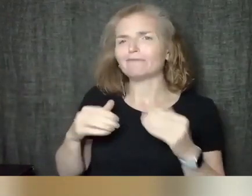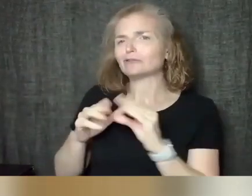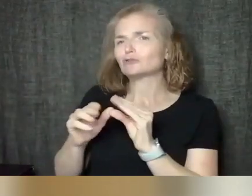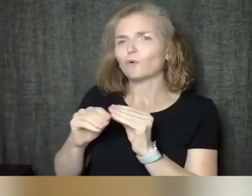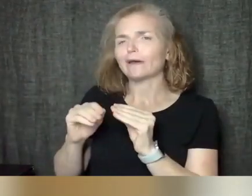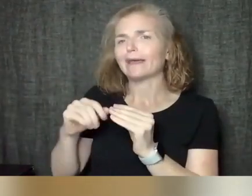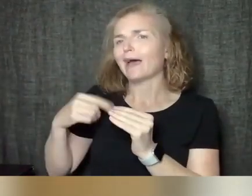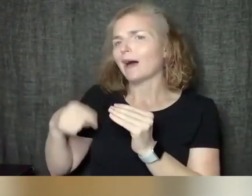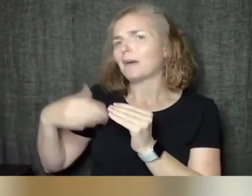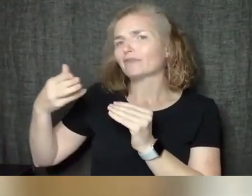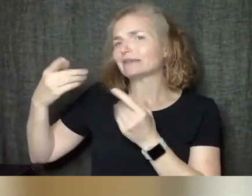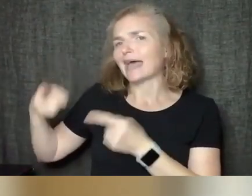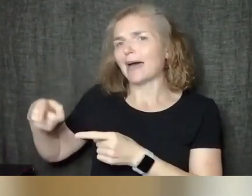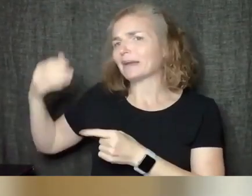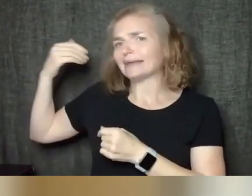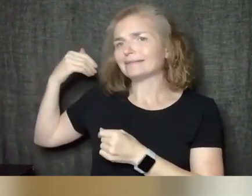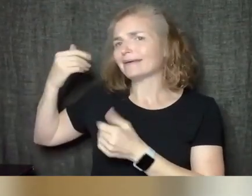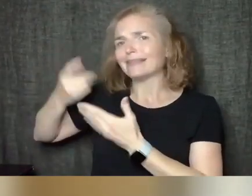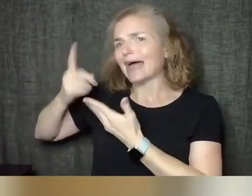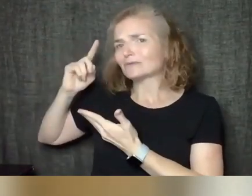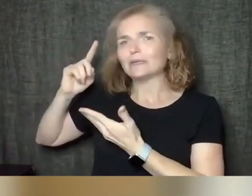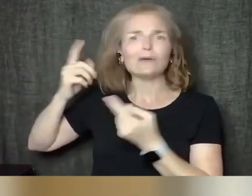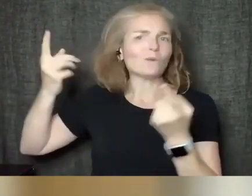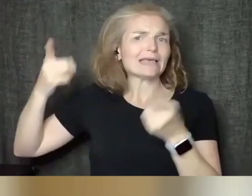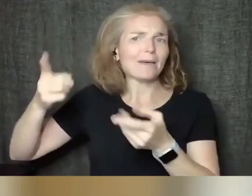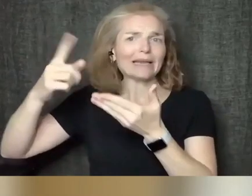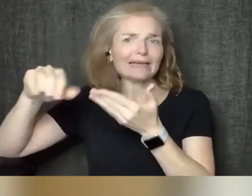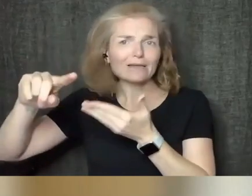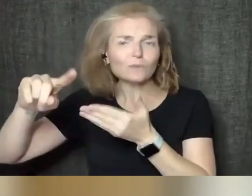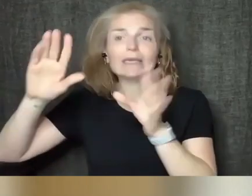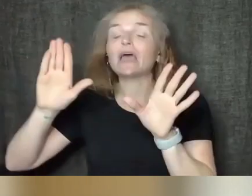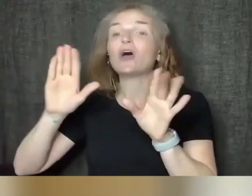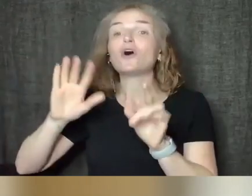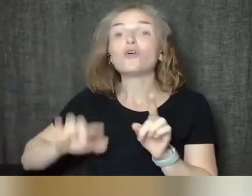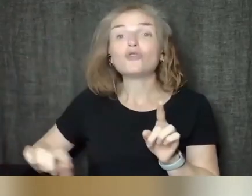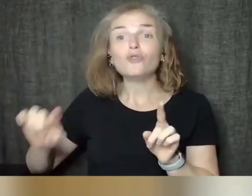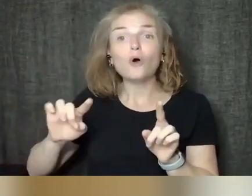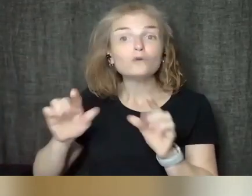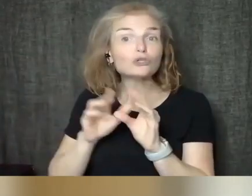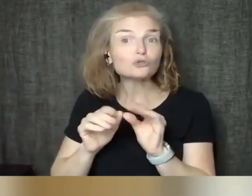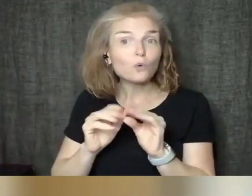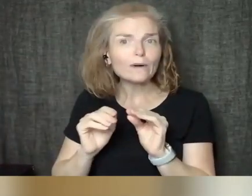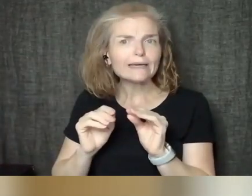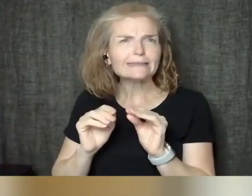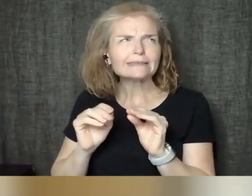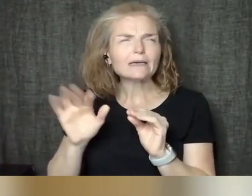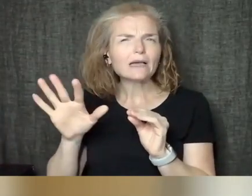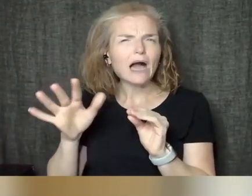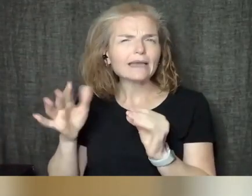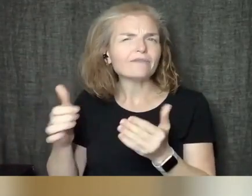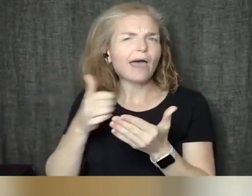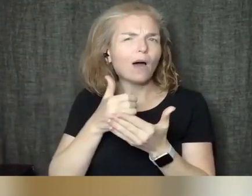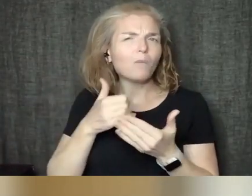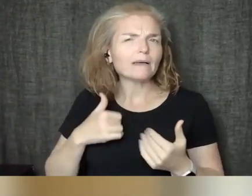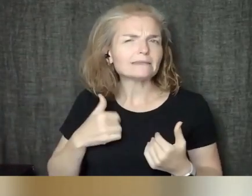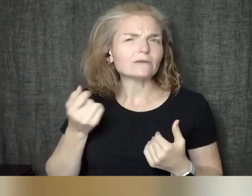happened last week or that's going to happen next week, whatever it might be. Those stories, they give us a little hint. They tell us something